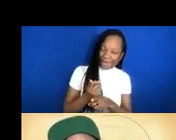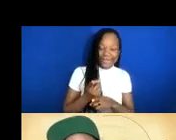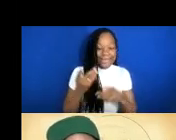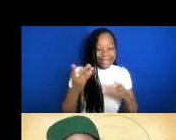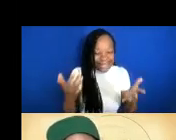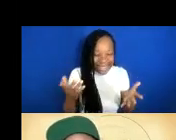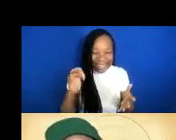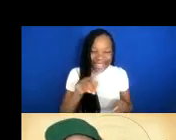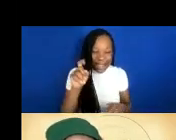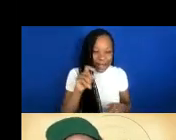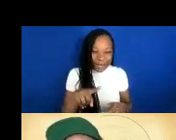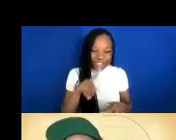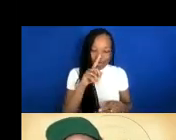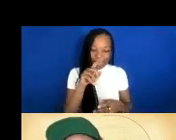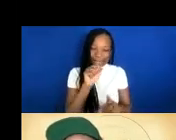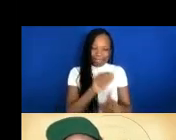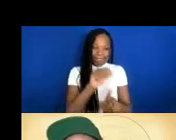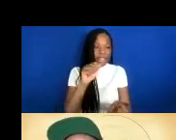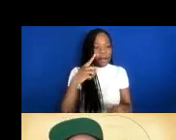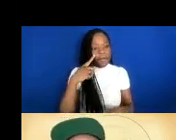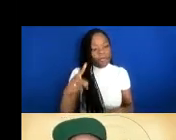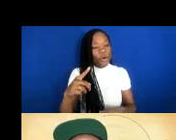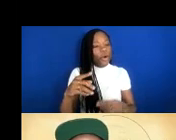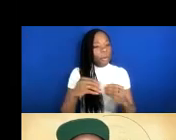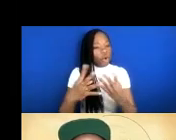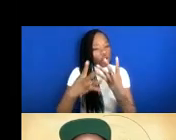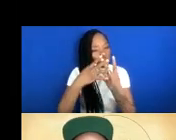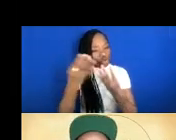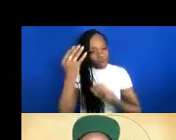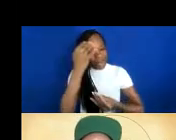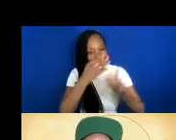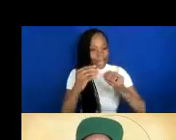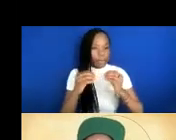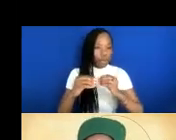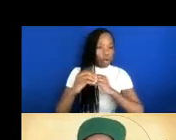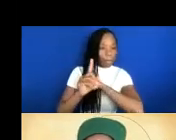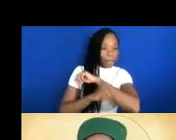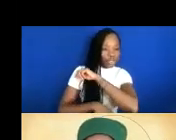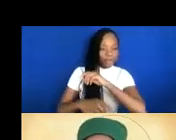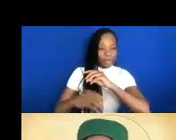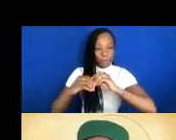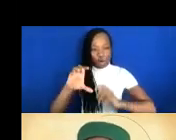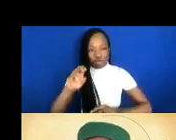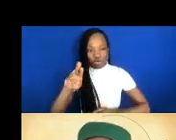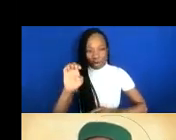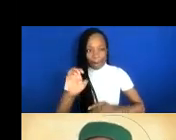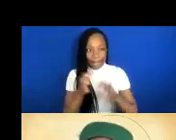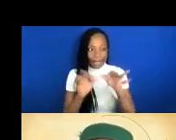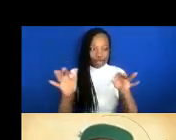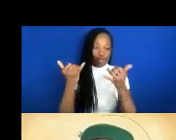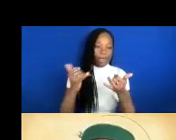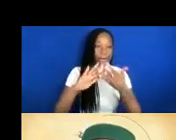horse for carceral thinking and for more crime and punishment language to make its way into the